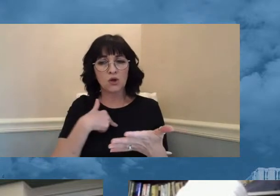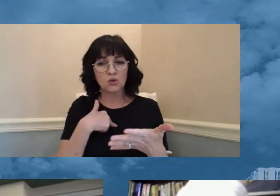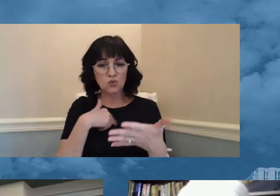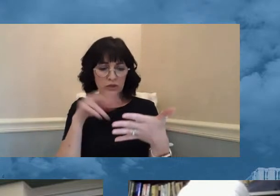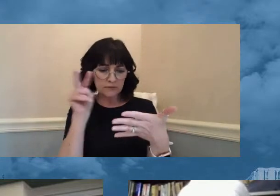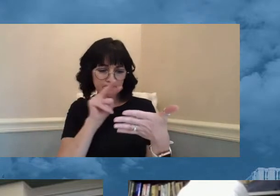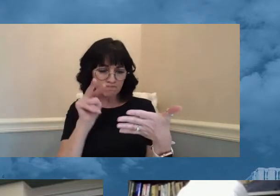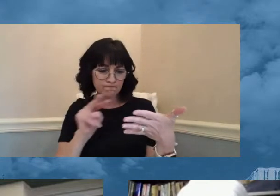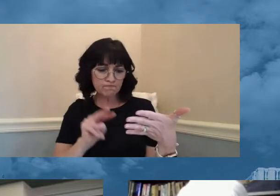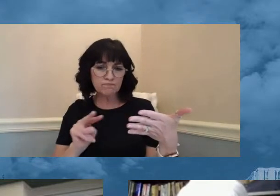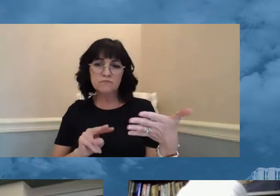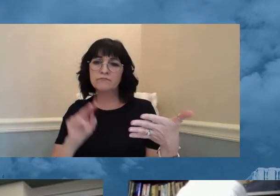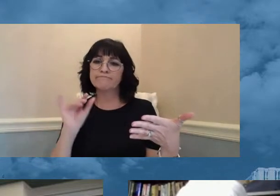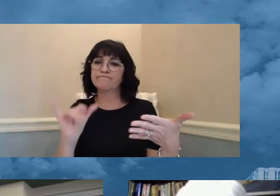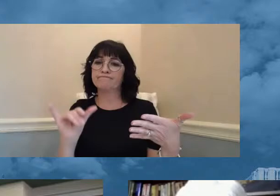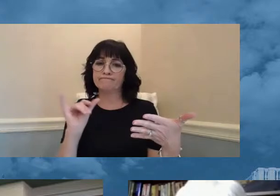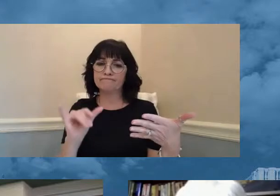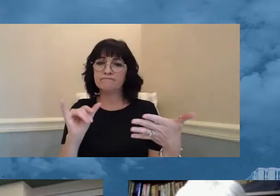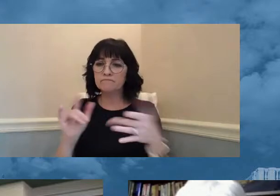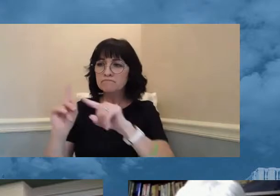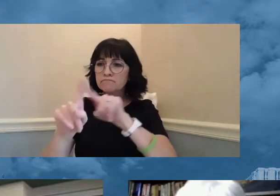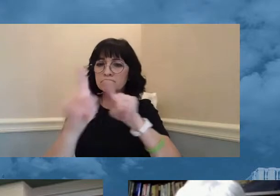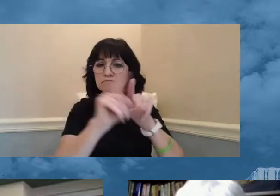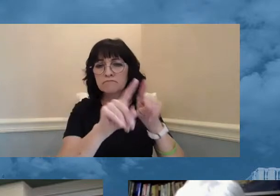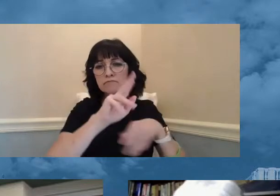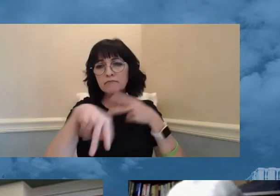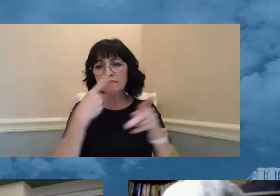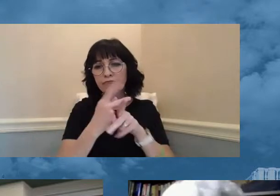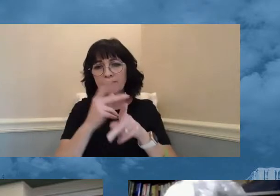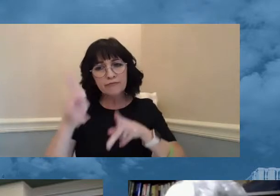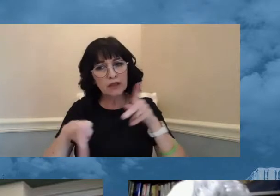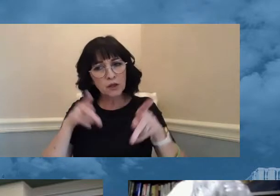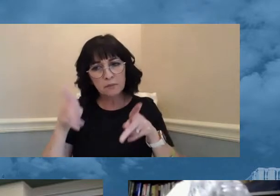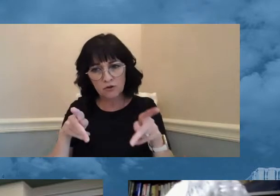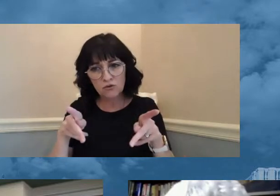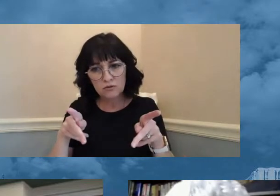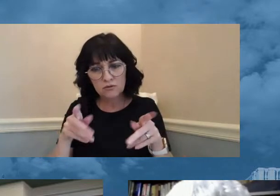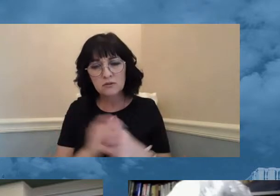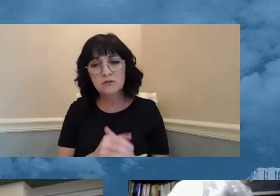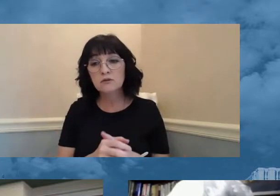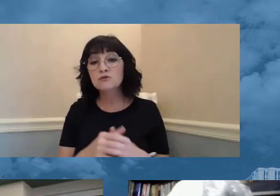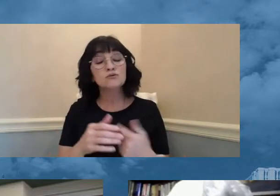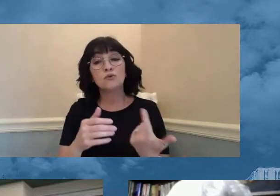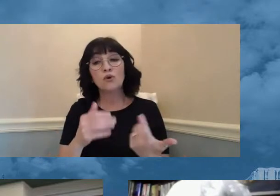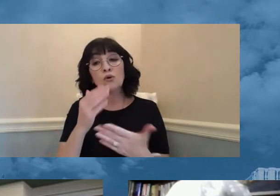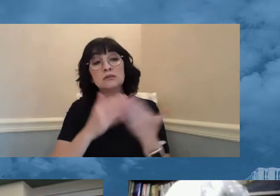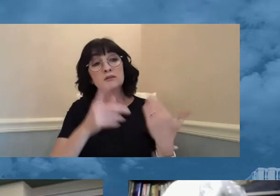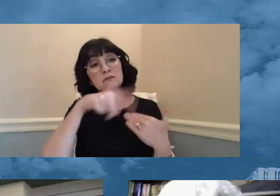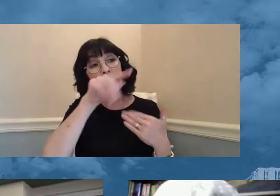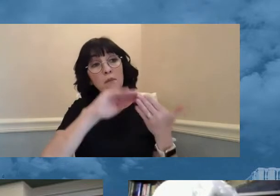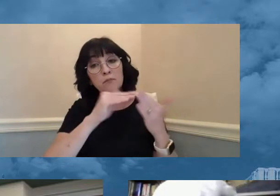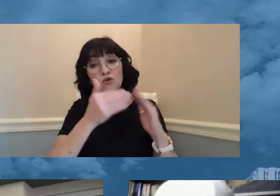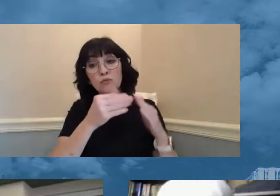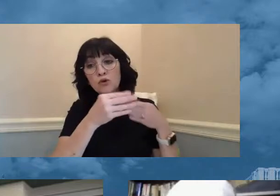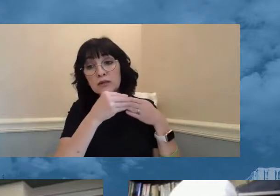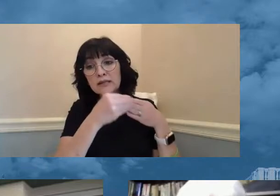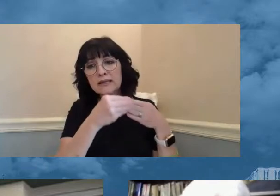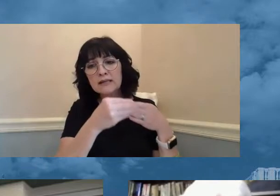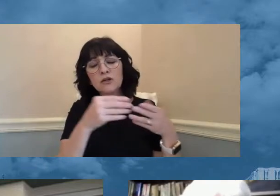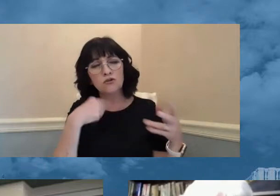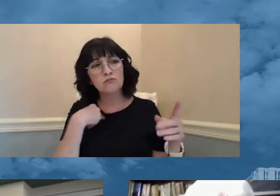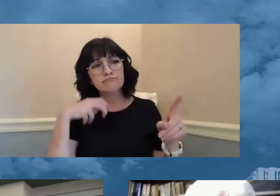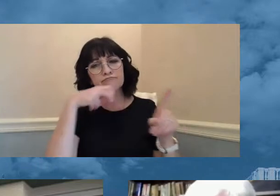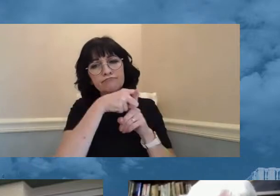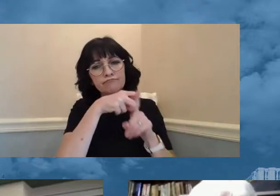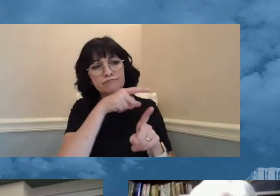and really been focusing in those communities with community leaders to identify really what is the best way